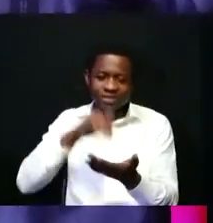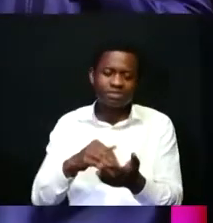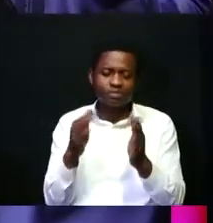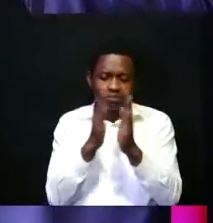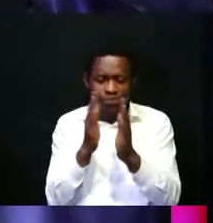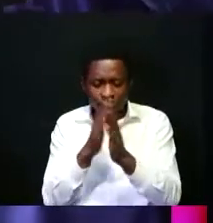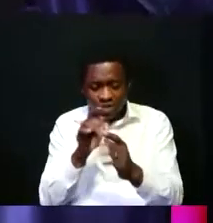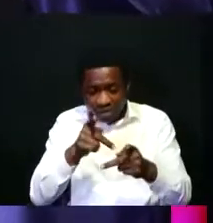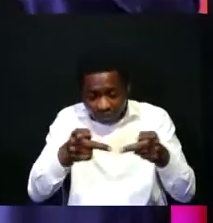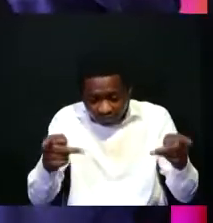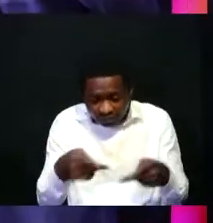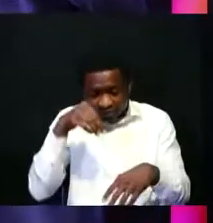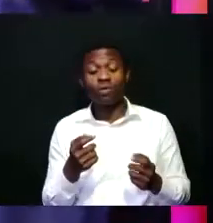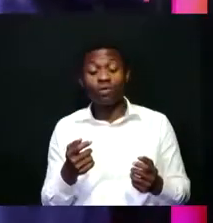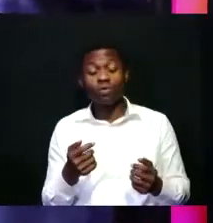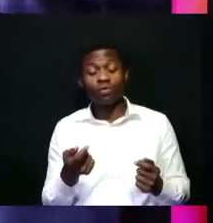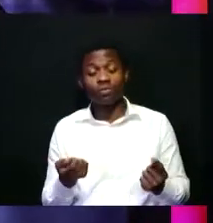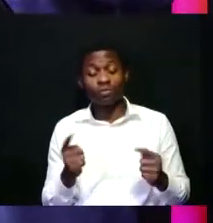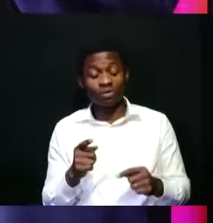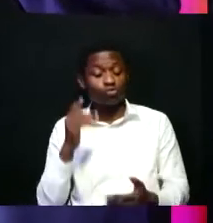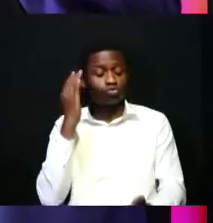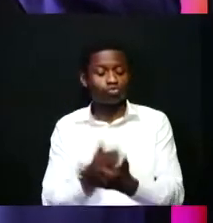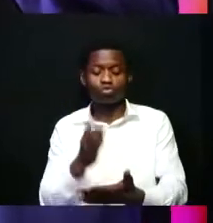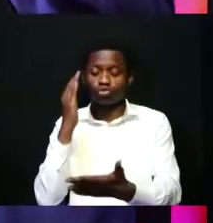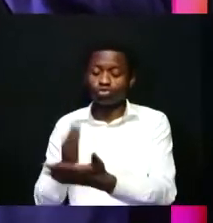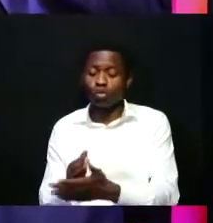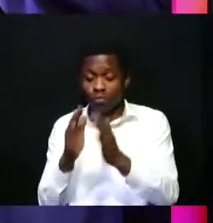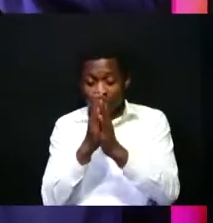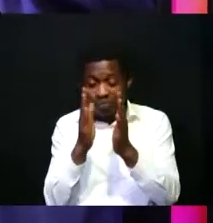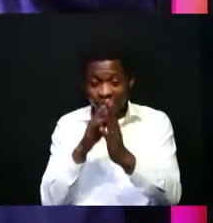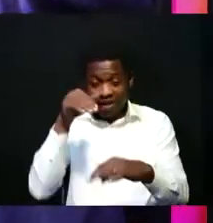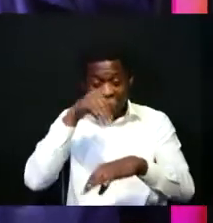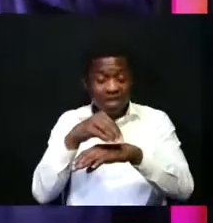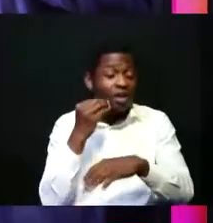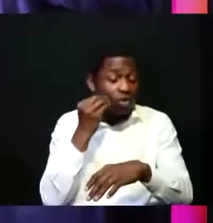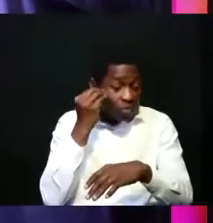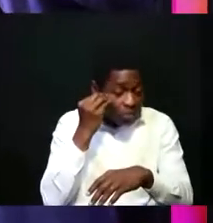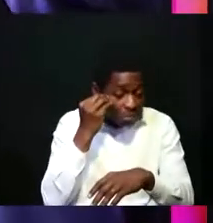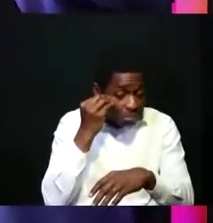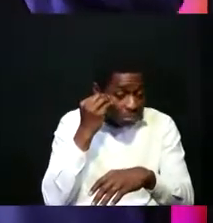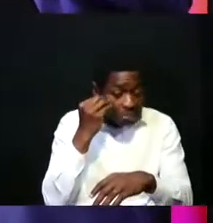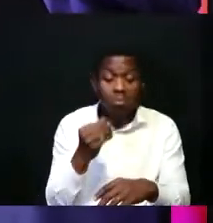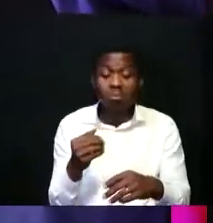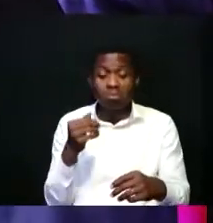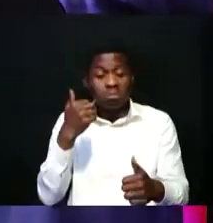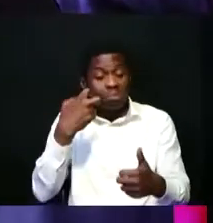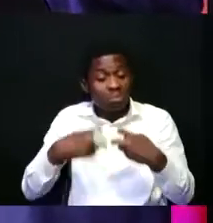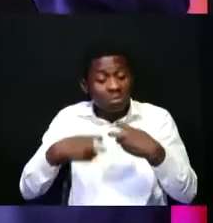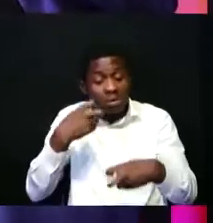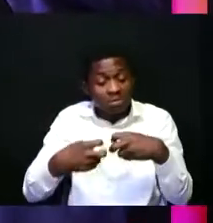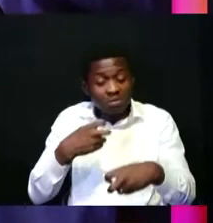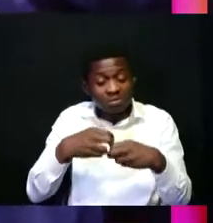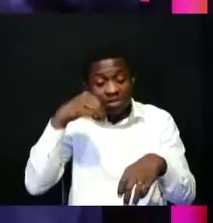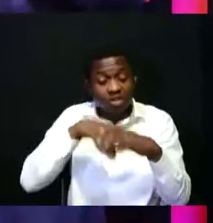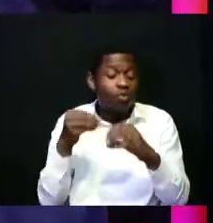We said that when we stopped raising family altars, challenges in homes also started